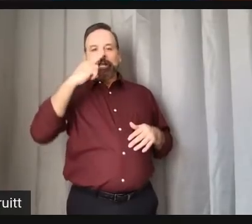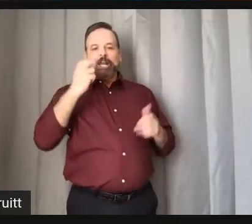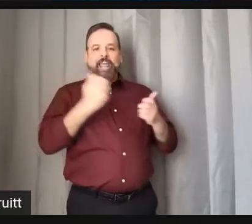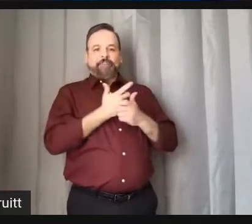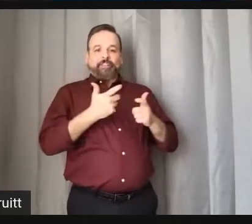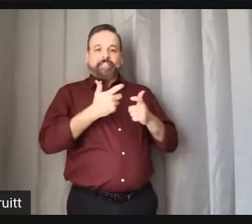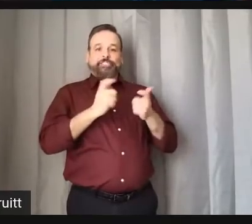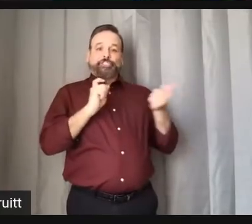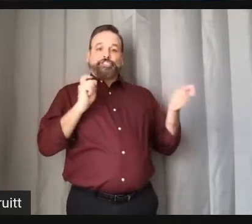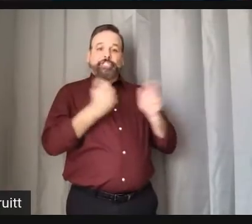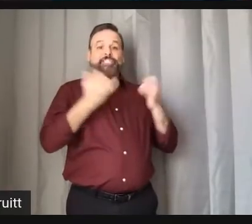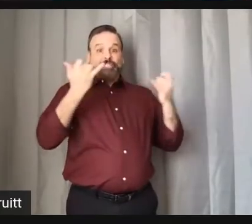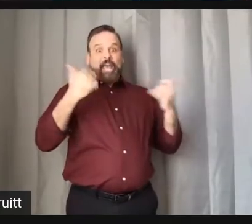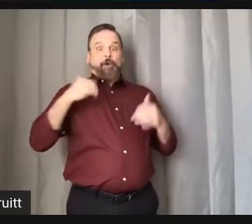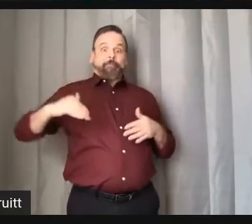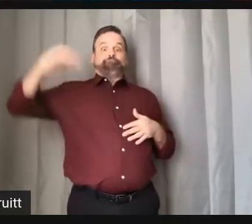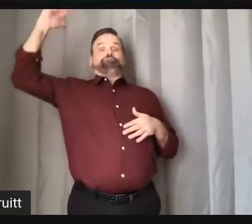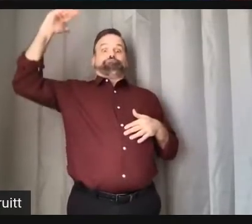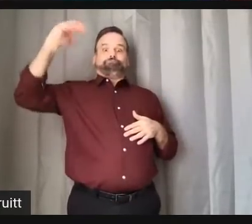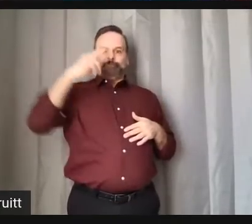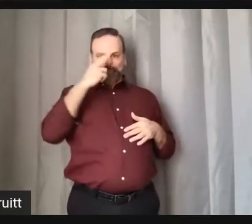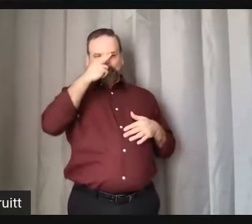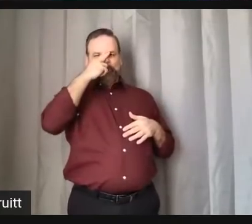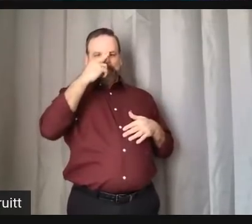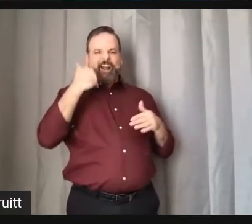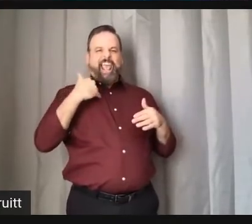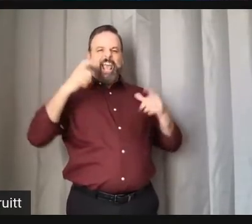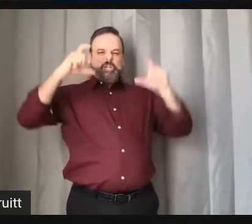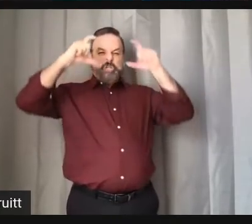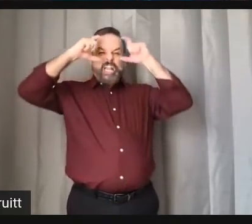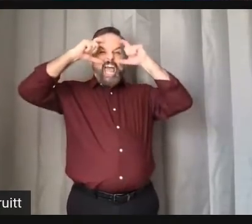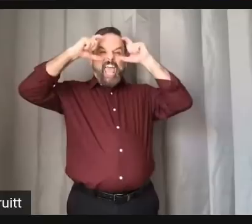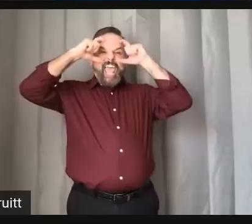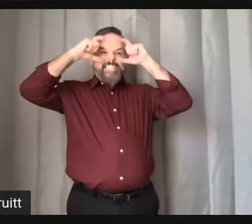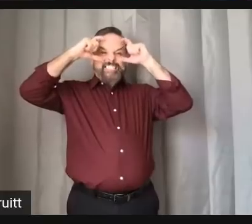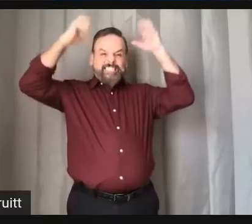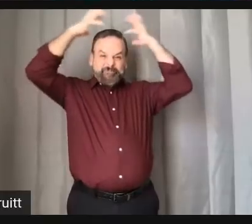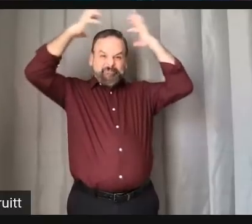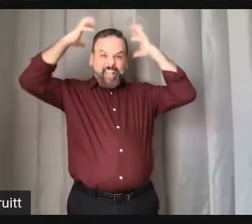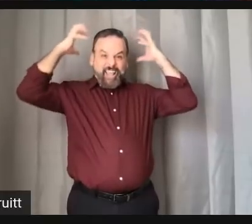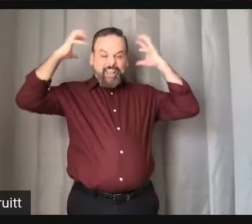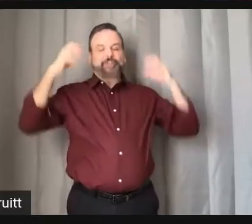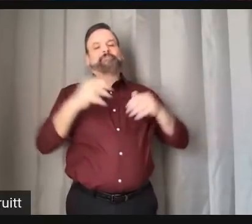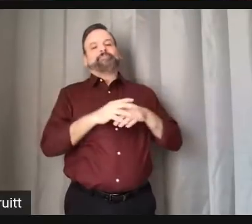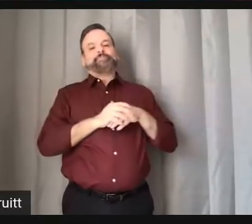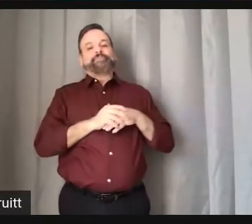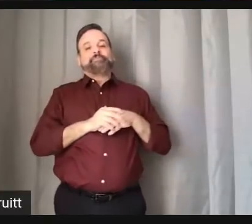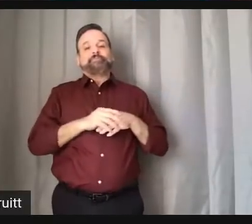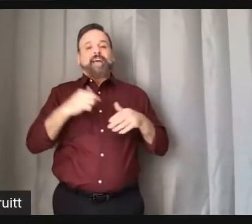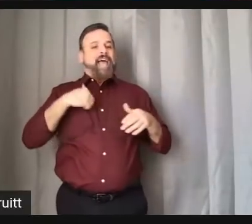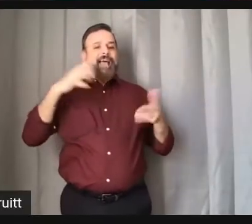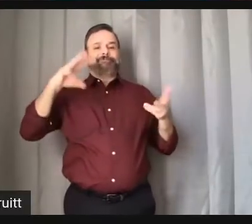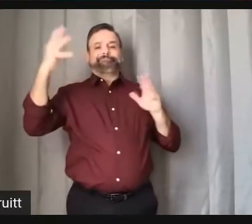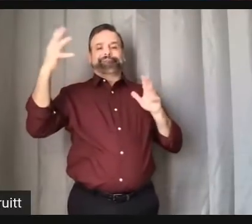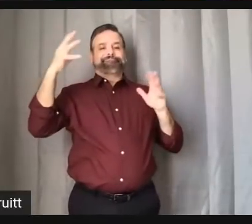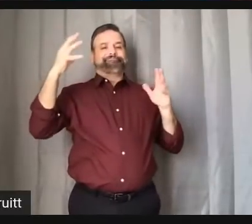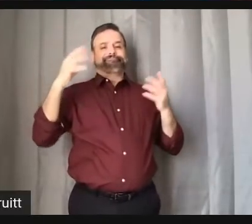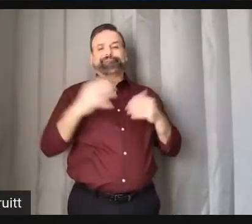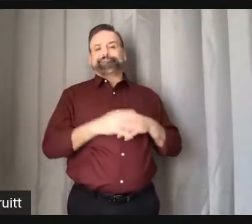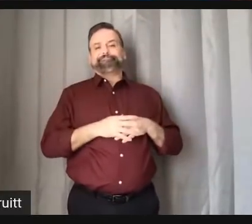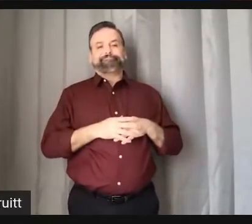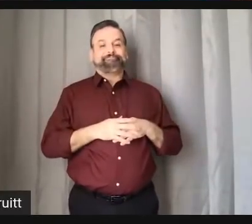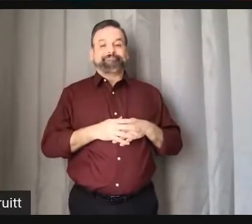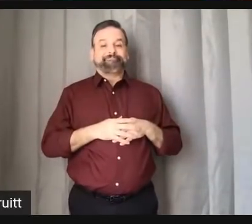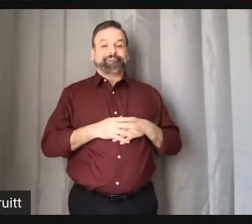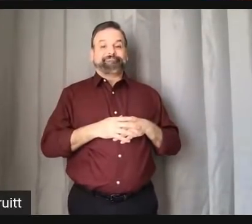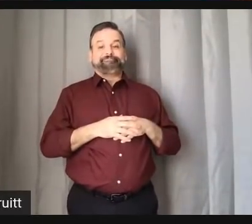bigger nerd. And I had huge glasses and a big mop of hair. And, you know, I was a mess. And